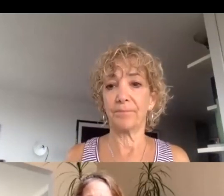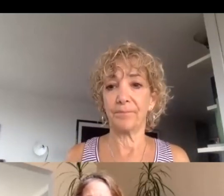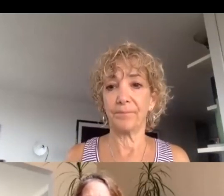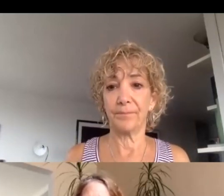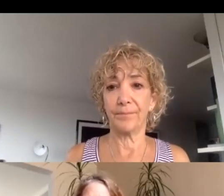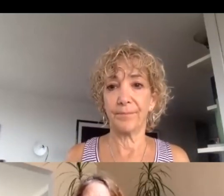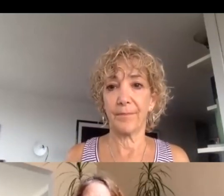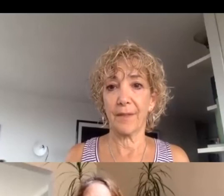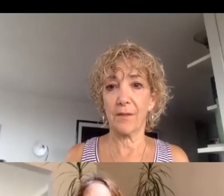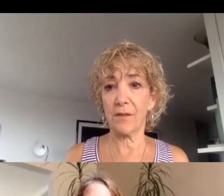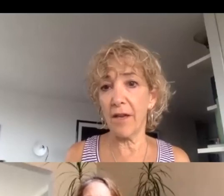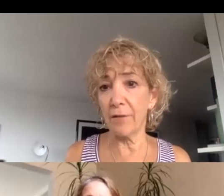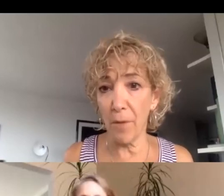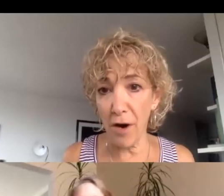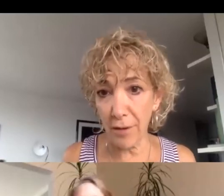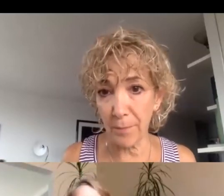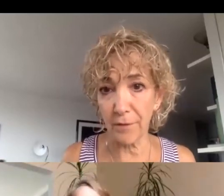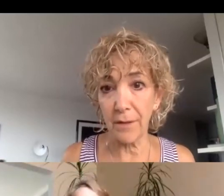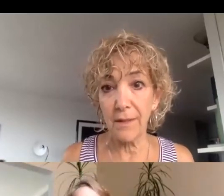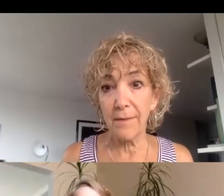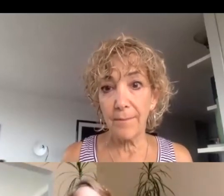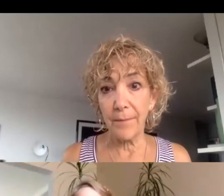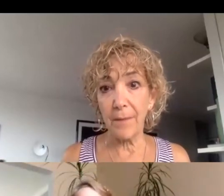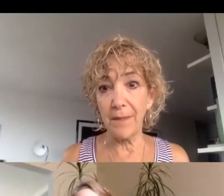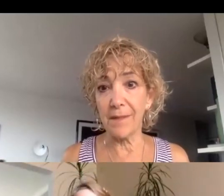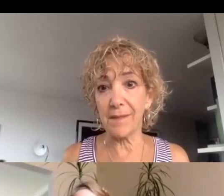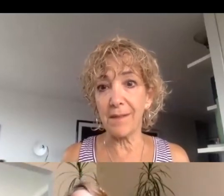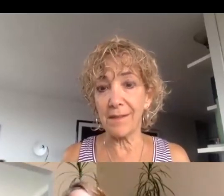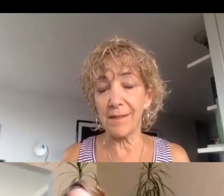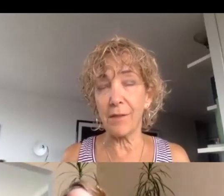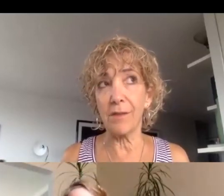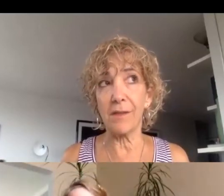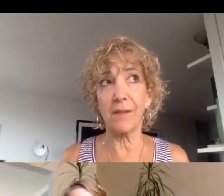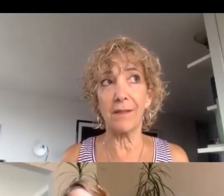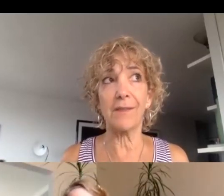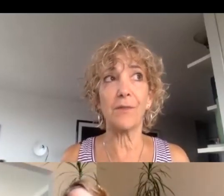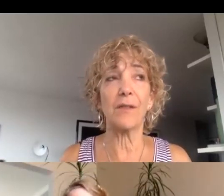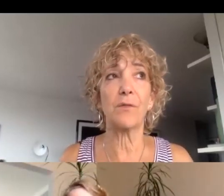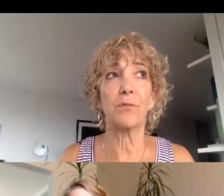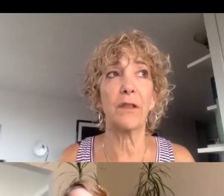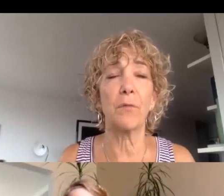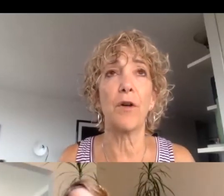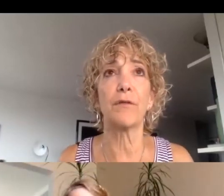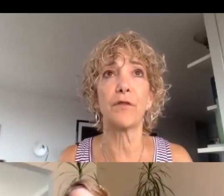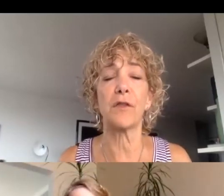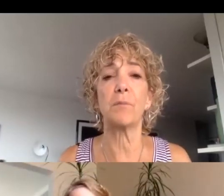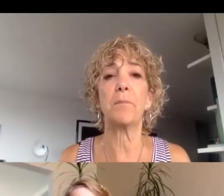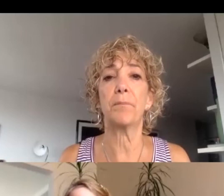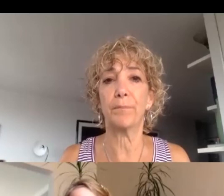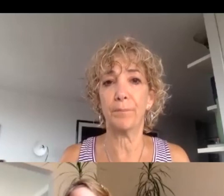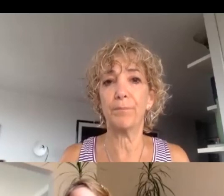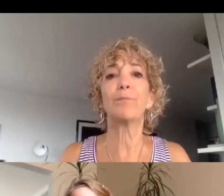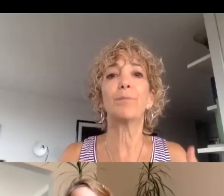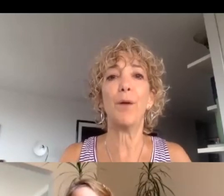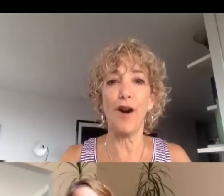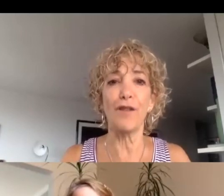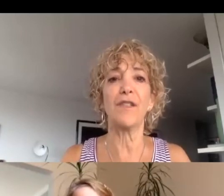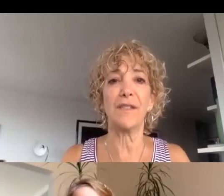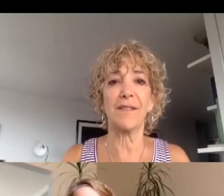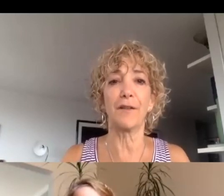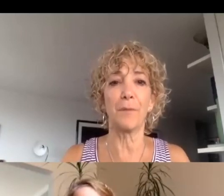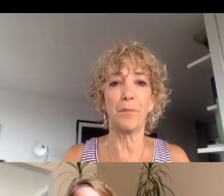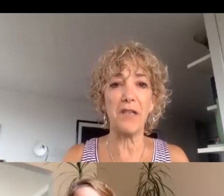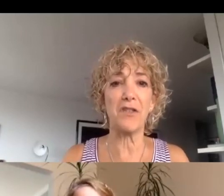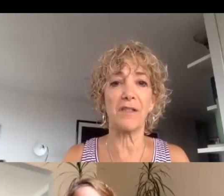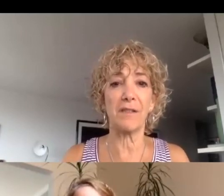began. So it's kind of remarkable. I mean, it's really wonderful to be part of